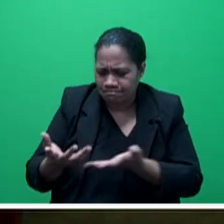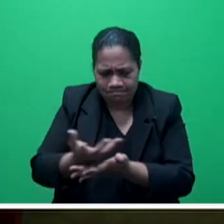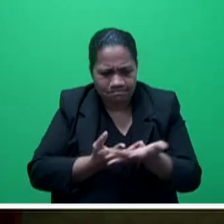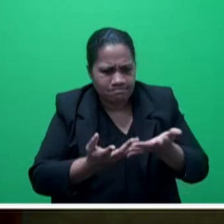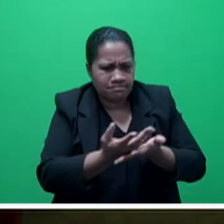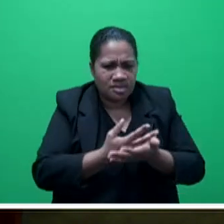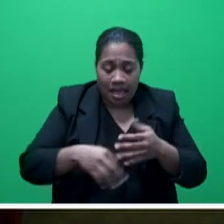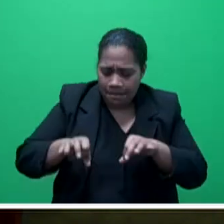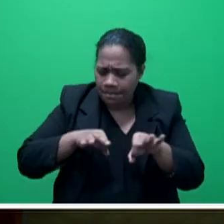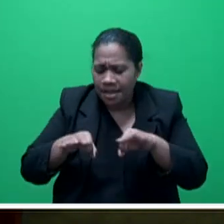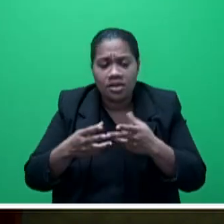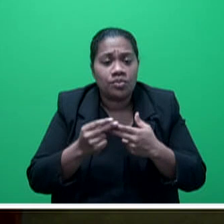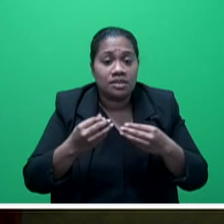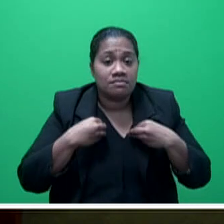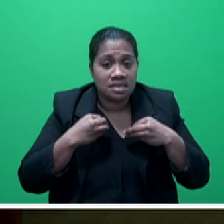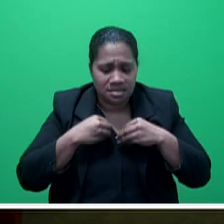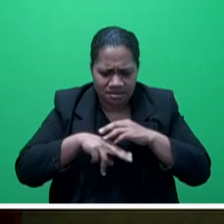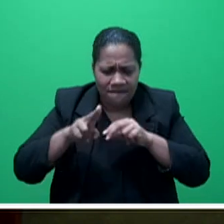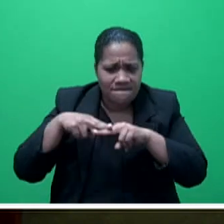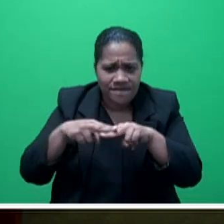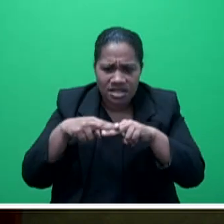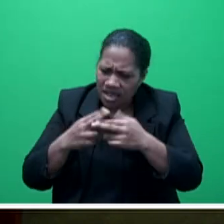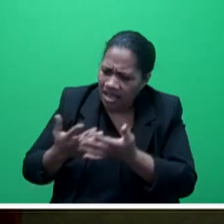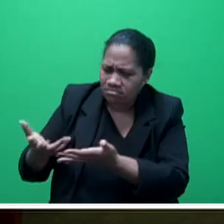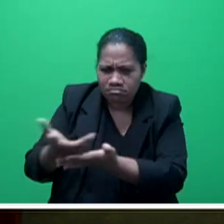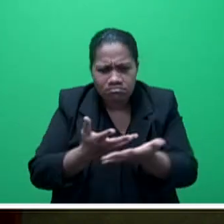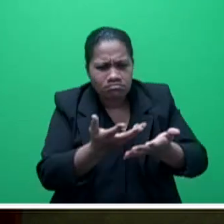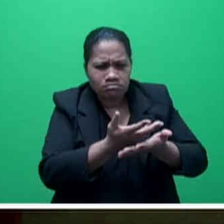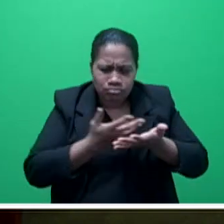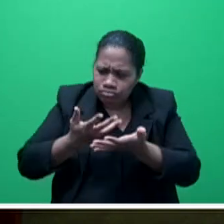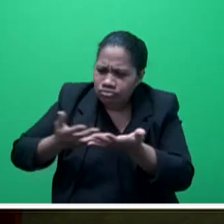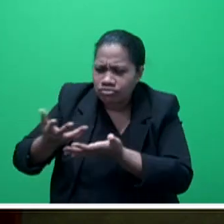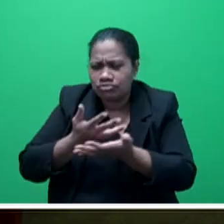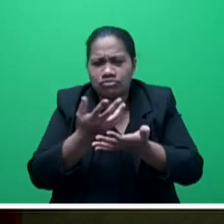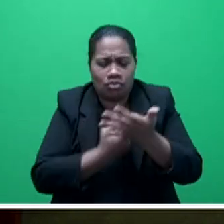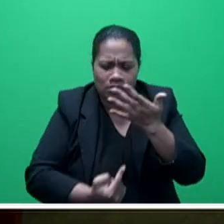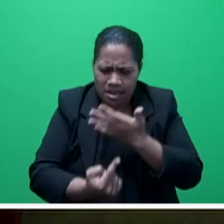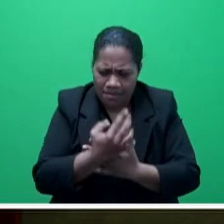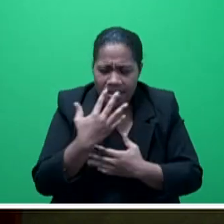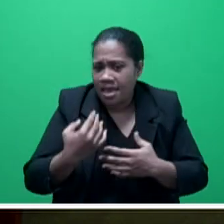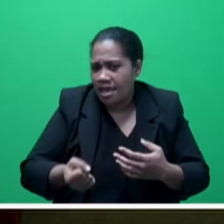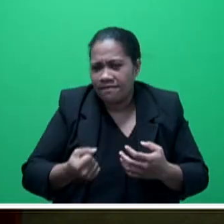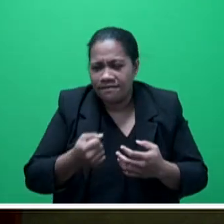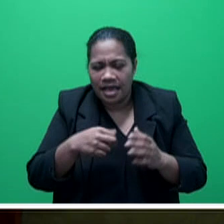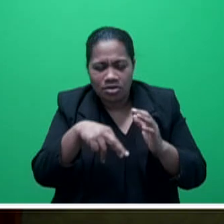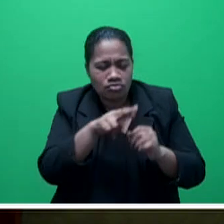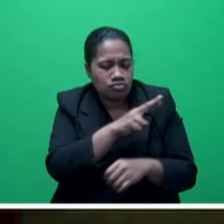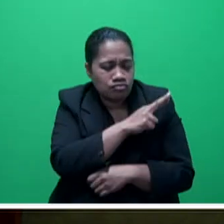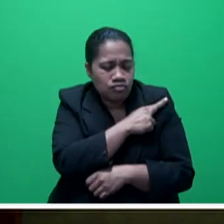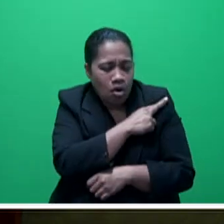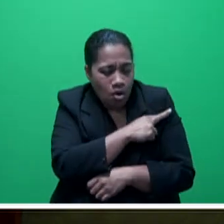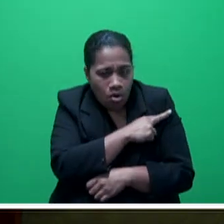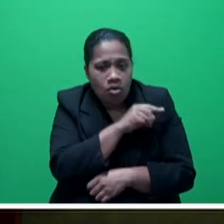all over Fiji. These roundtables and EIA clinics have played a significant role in helping businesses understand the